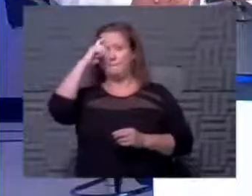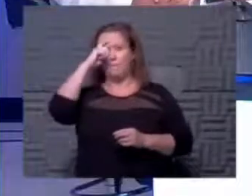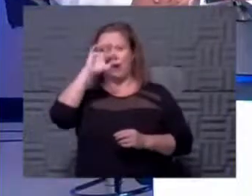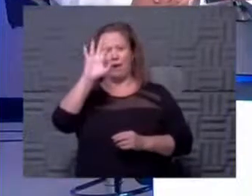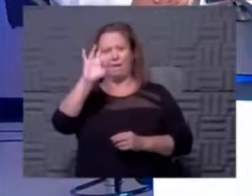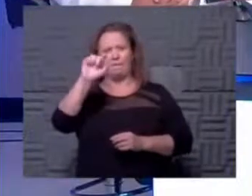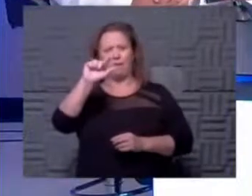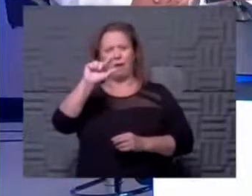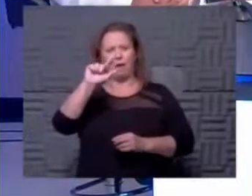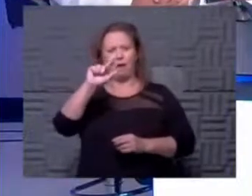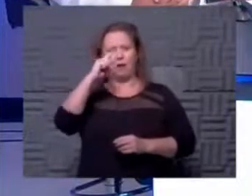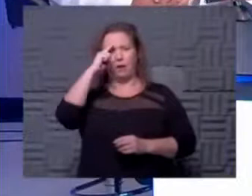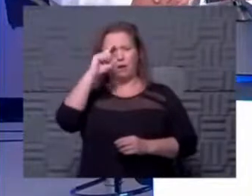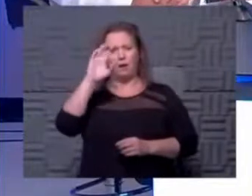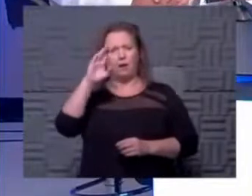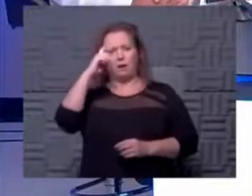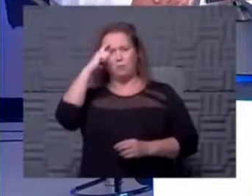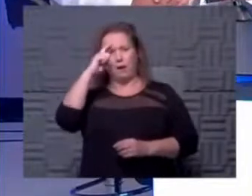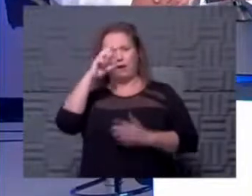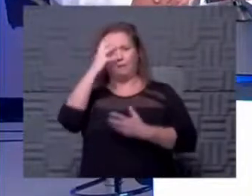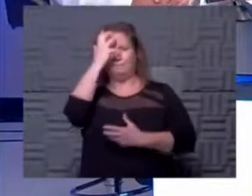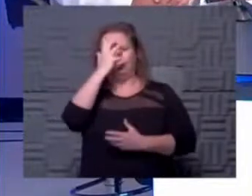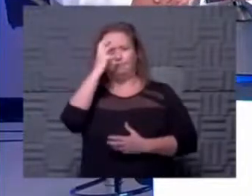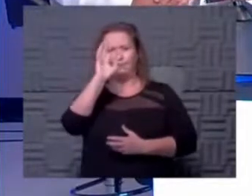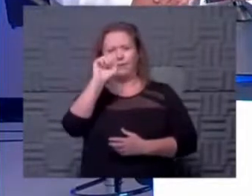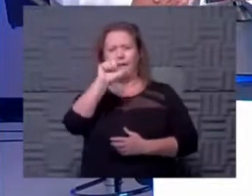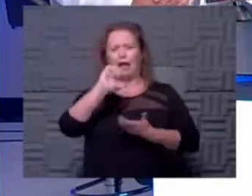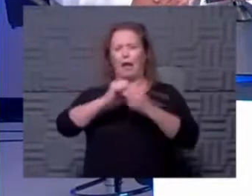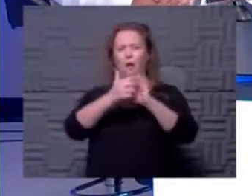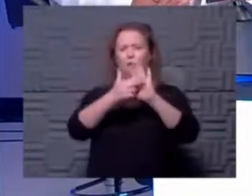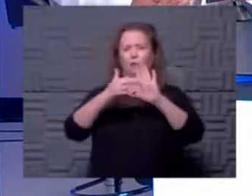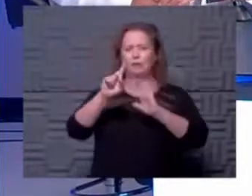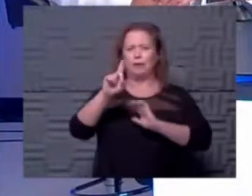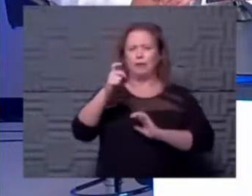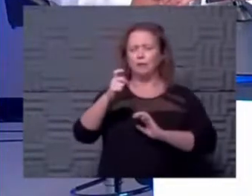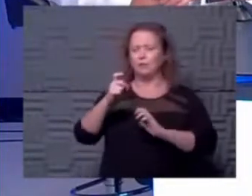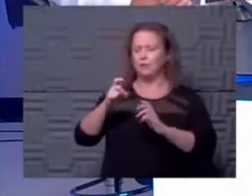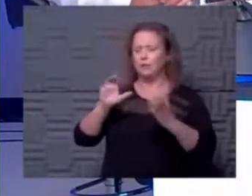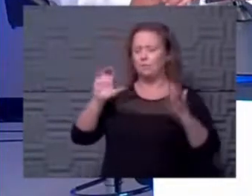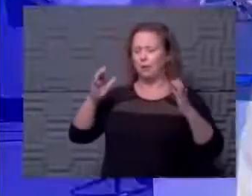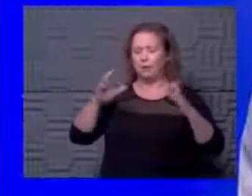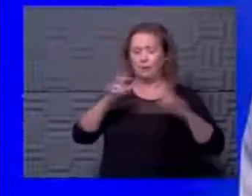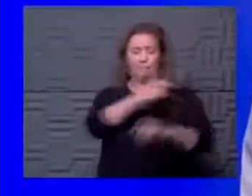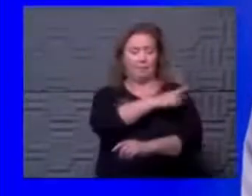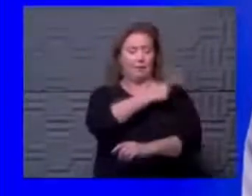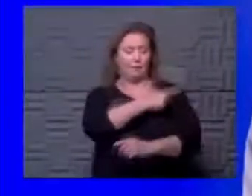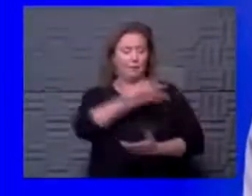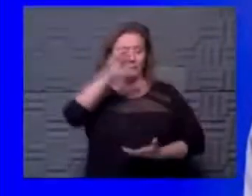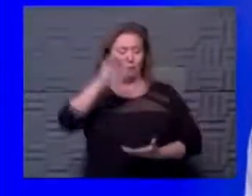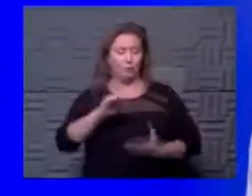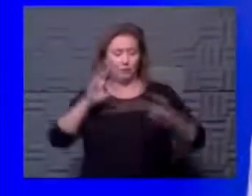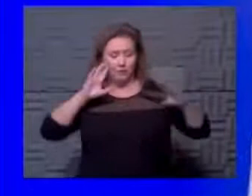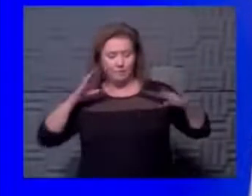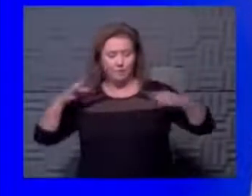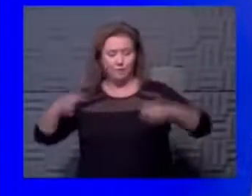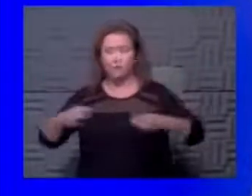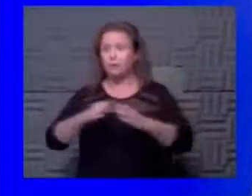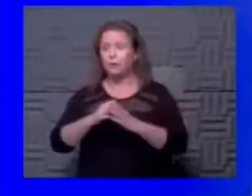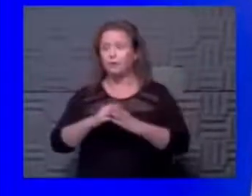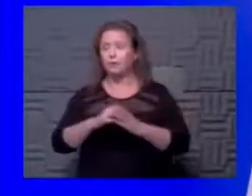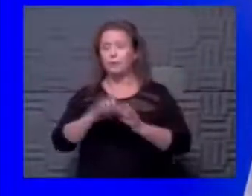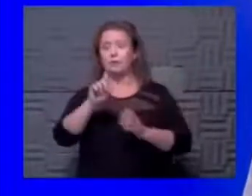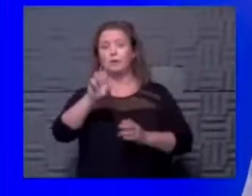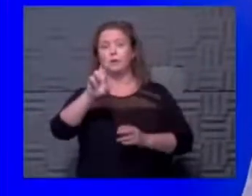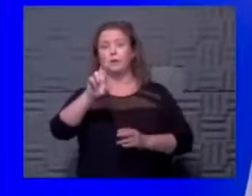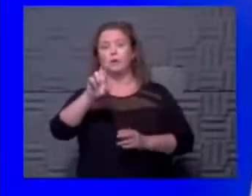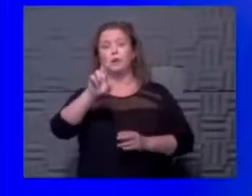we diagnose that other than patients that might just be losing their focus? Yeah, I think, certainly Dr.